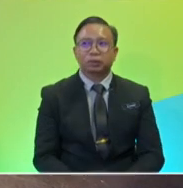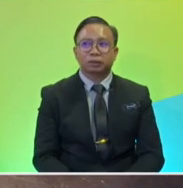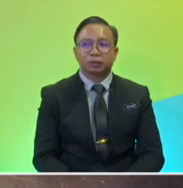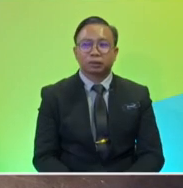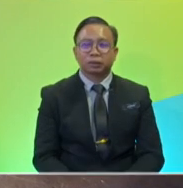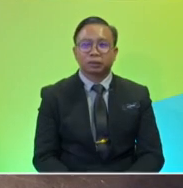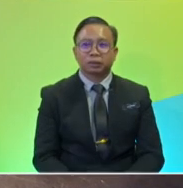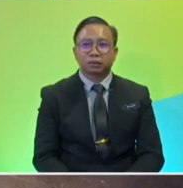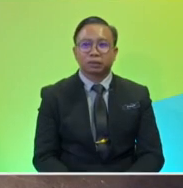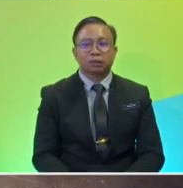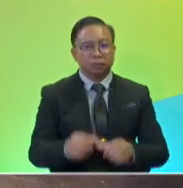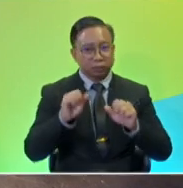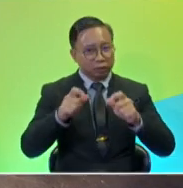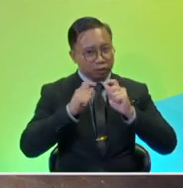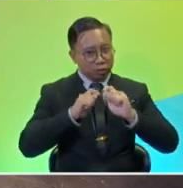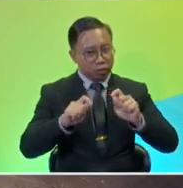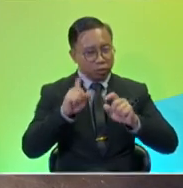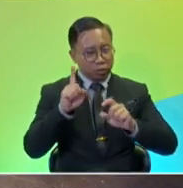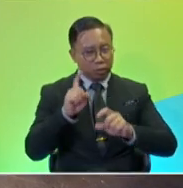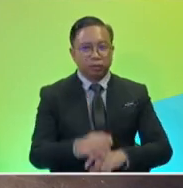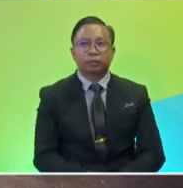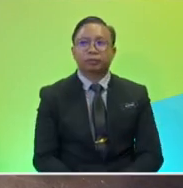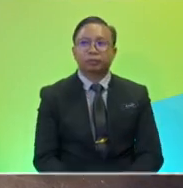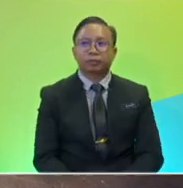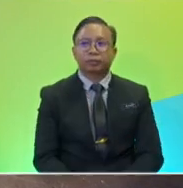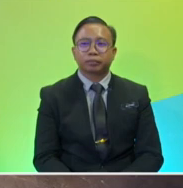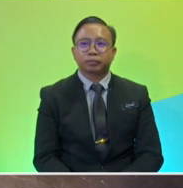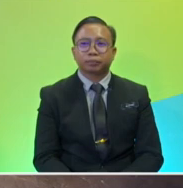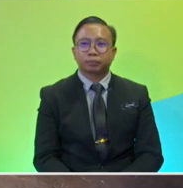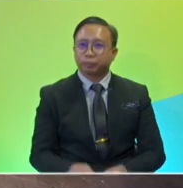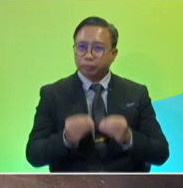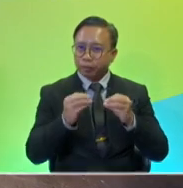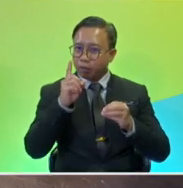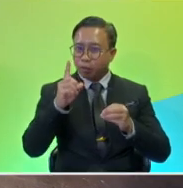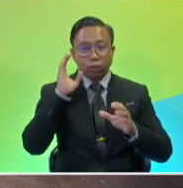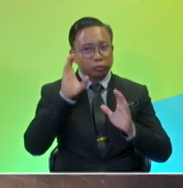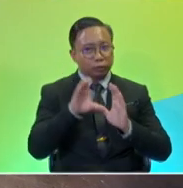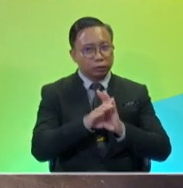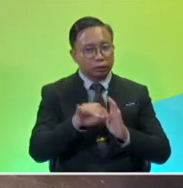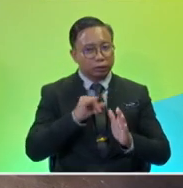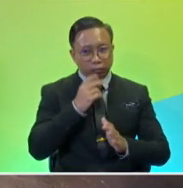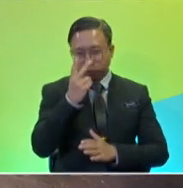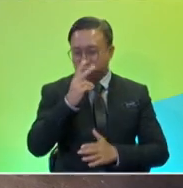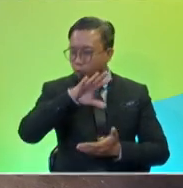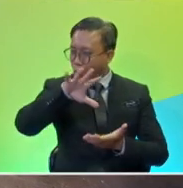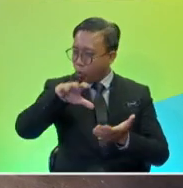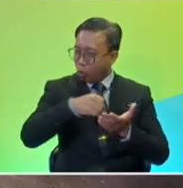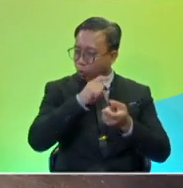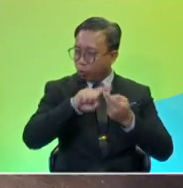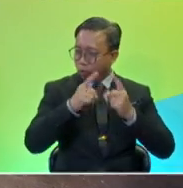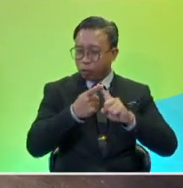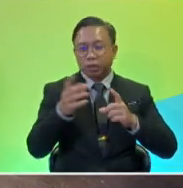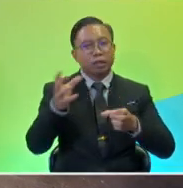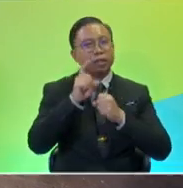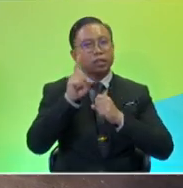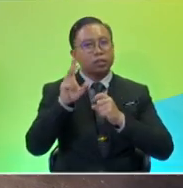done, everyone. Teacher, can I try one or not, teacher? Sure. Okay, so maybe you just give me one picture. I still want to try because I see all my friends getting 3 stars. I still